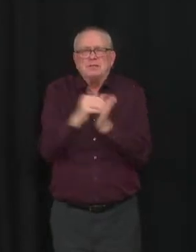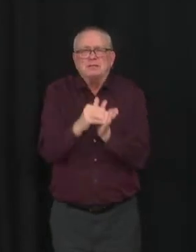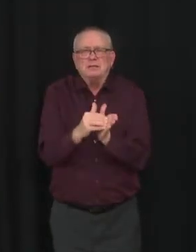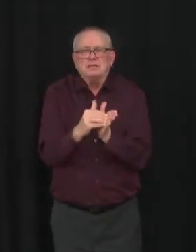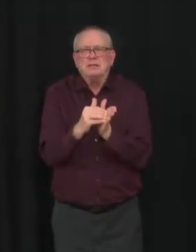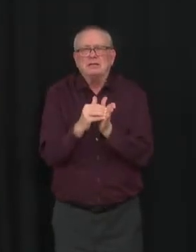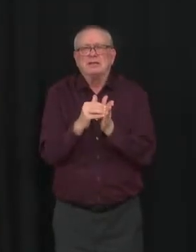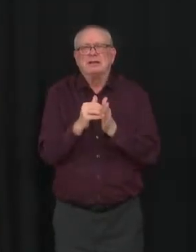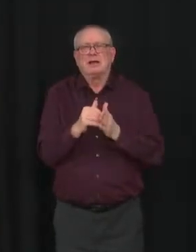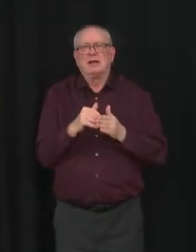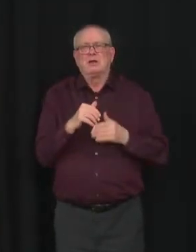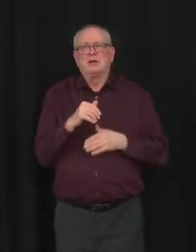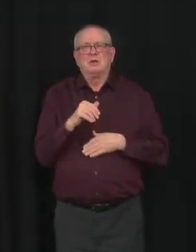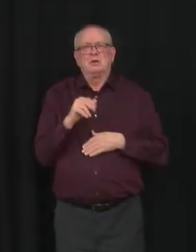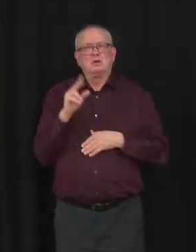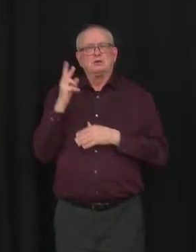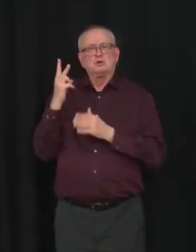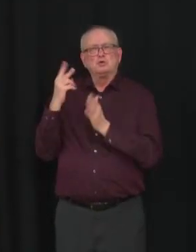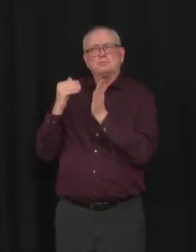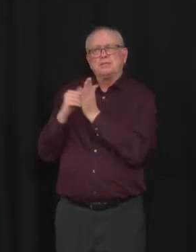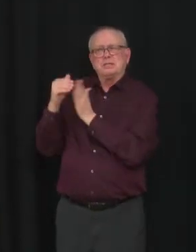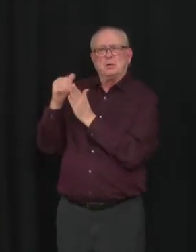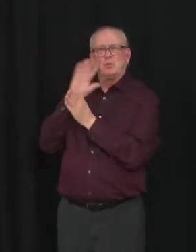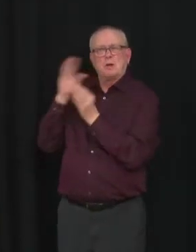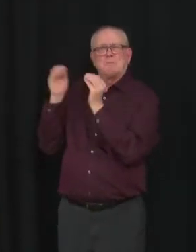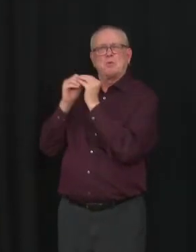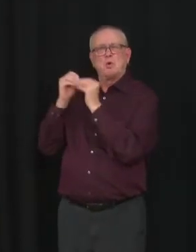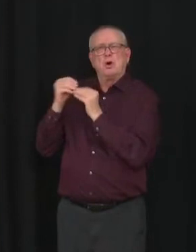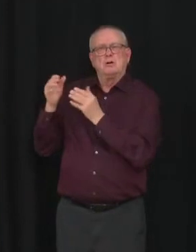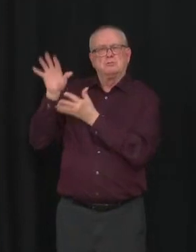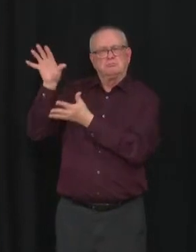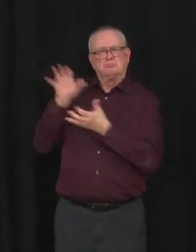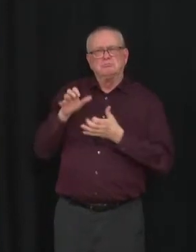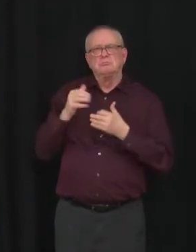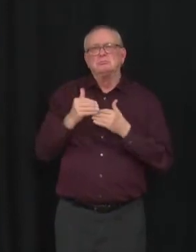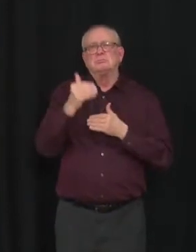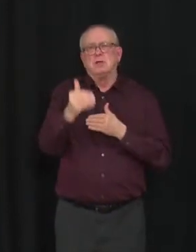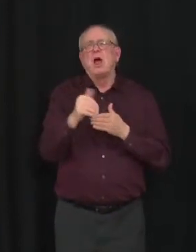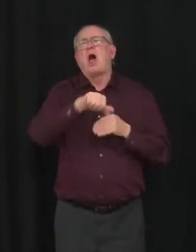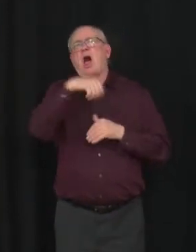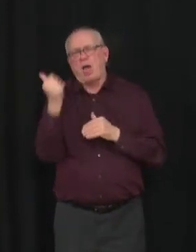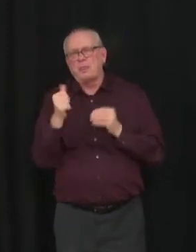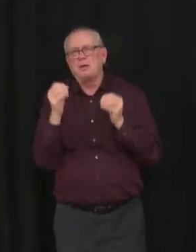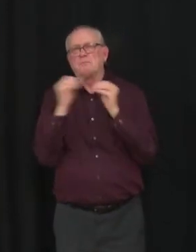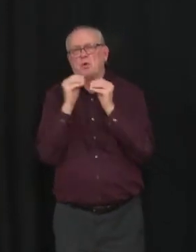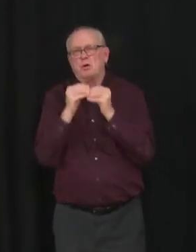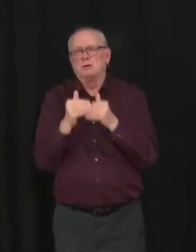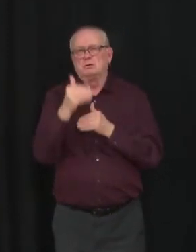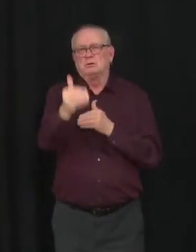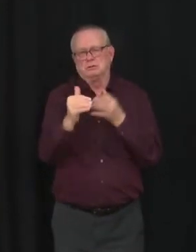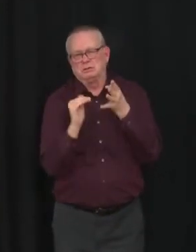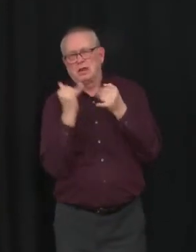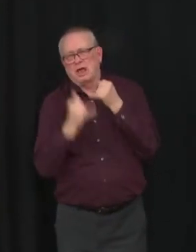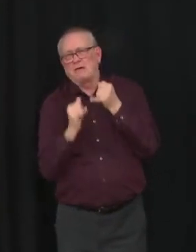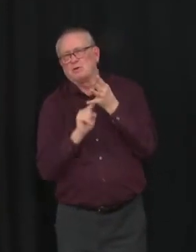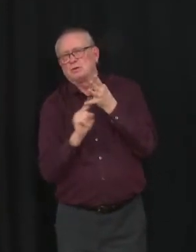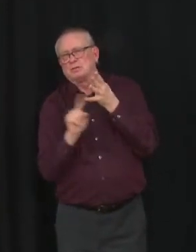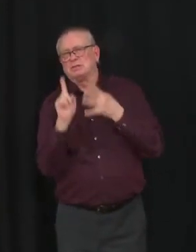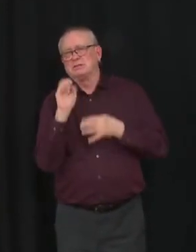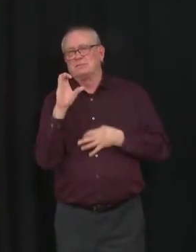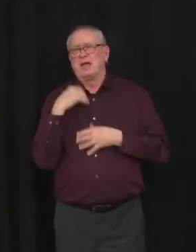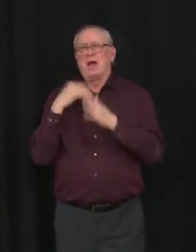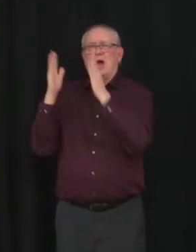we have firm commitments on delivery of another 1 million tests later this month. And we've requested another 4 million plus